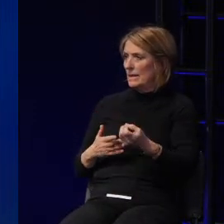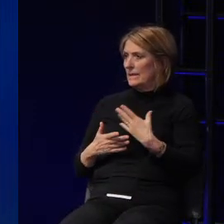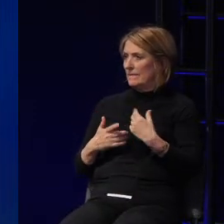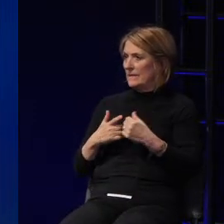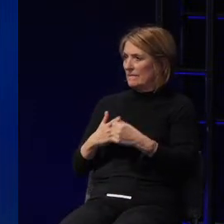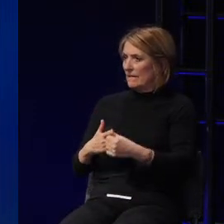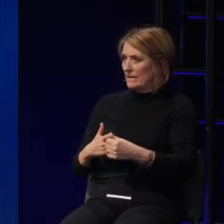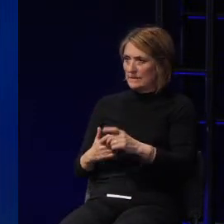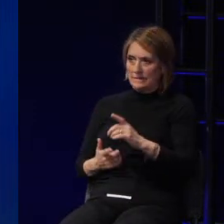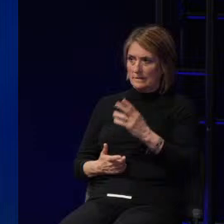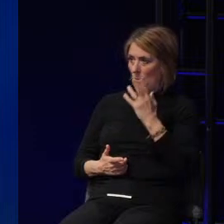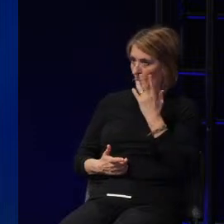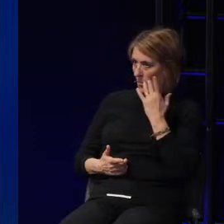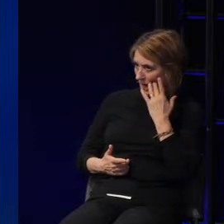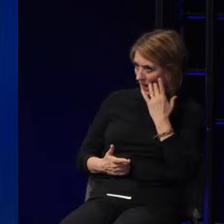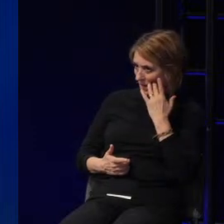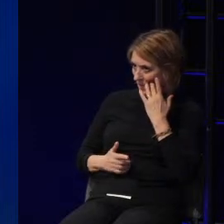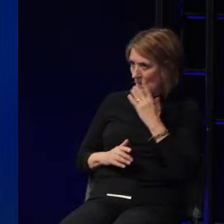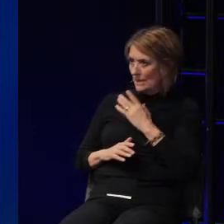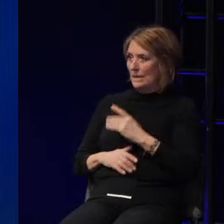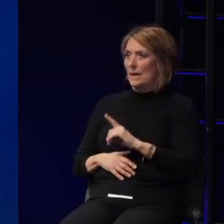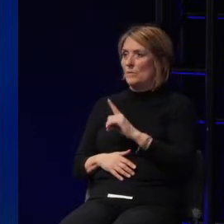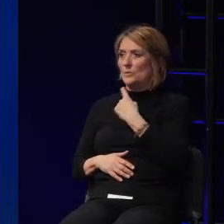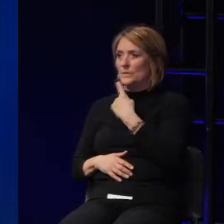say? Don't do it.